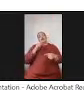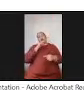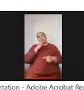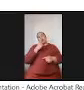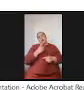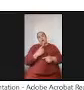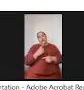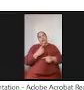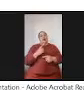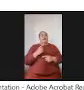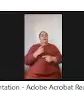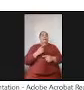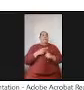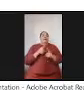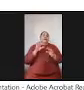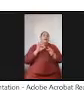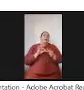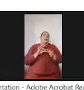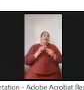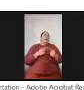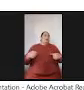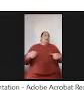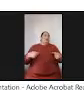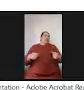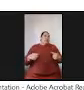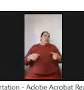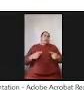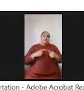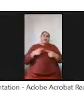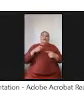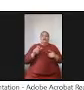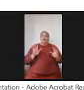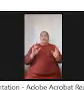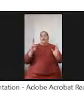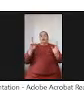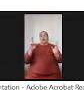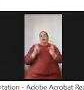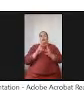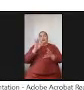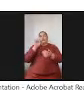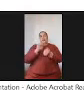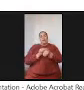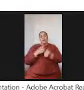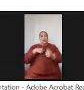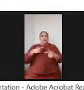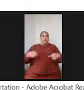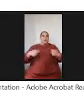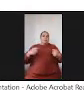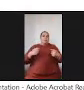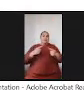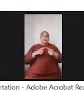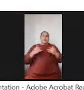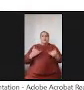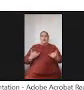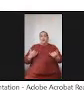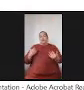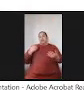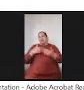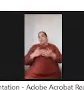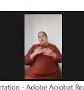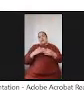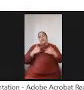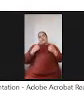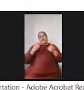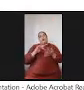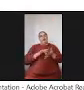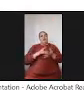are on track specifically with that expenditure. And Chair, that very briefly is a summary of our expenditure and where we are currently with our financial position